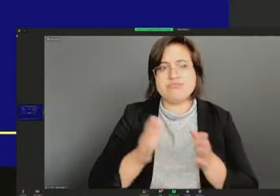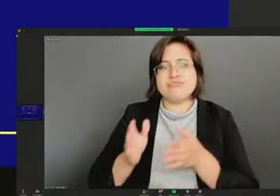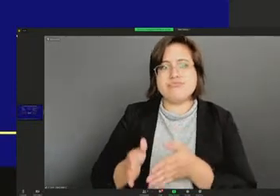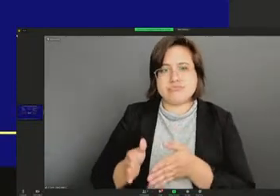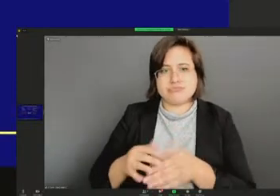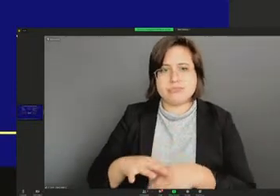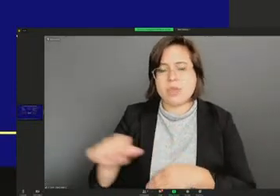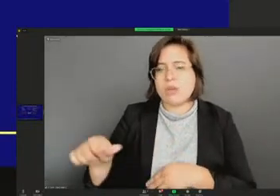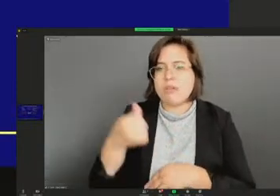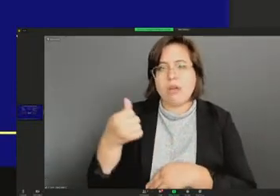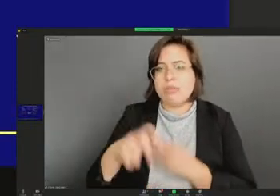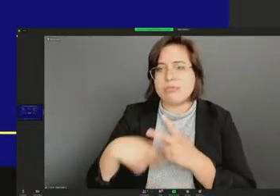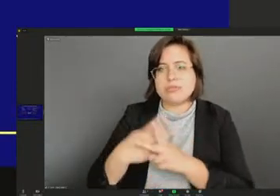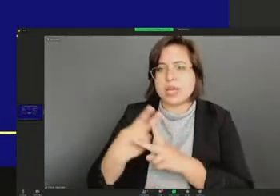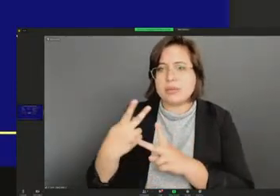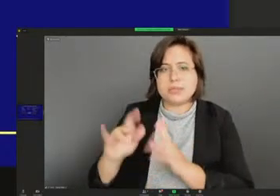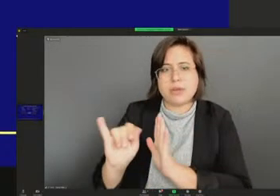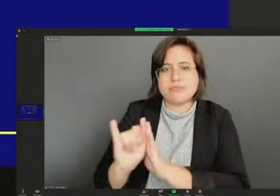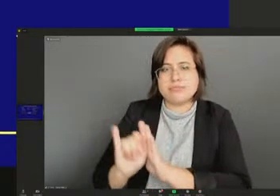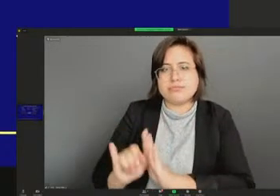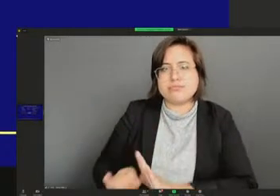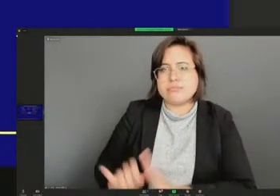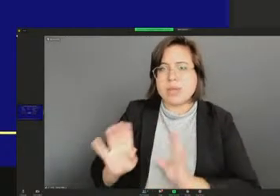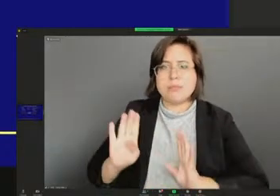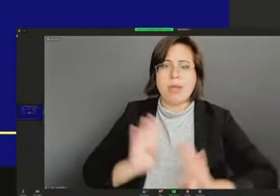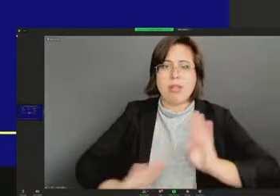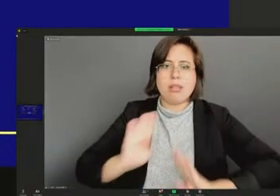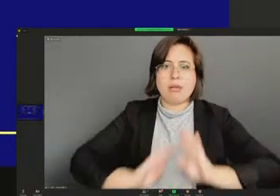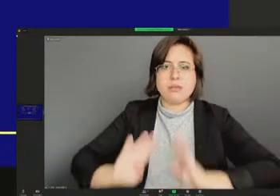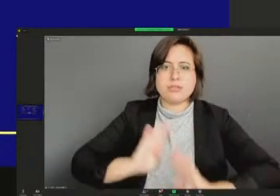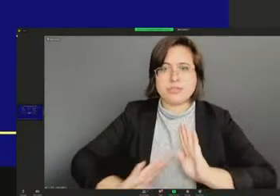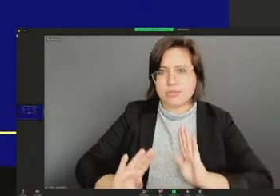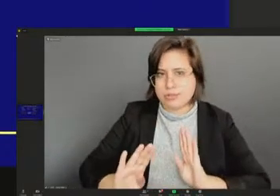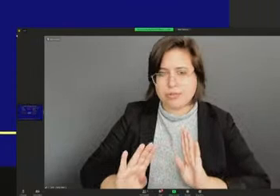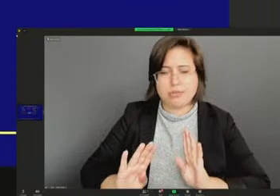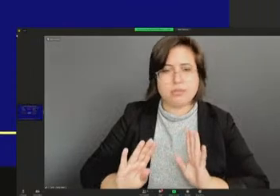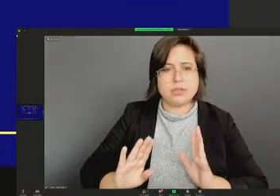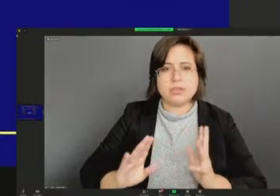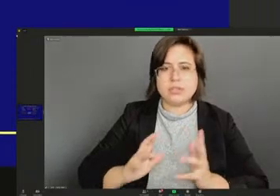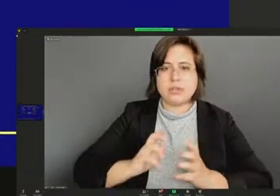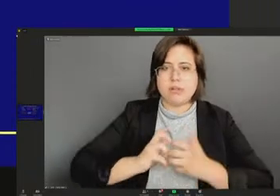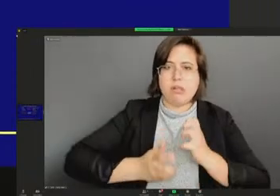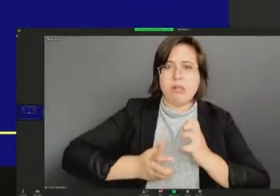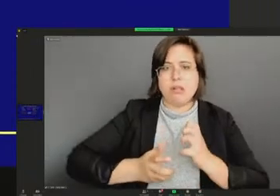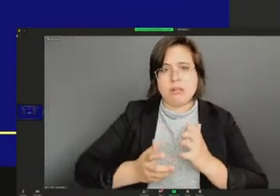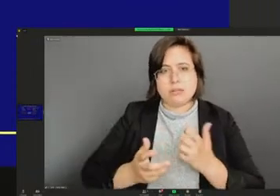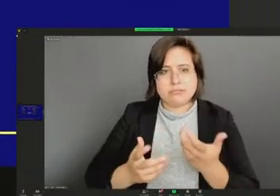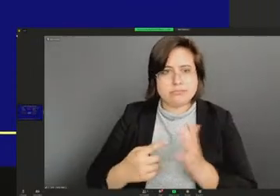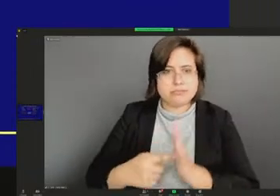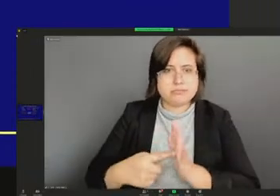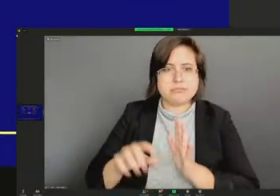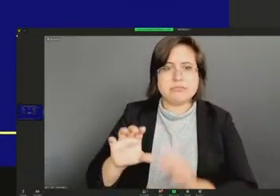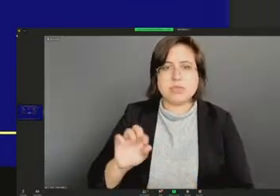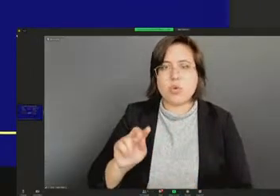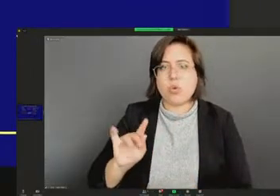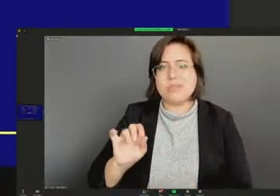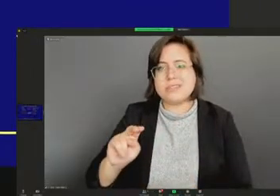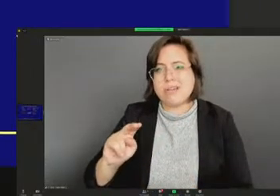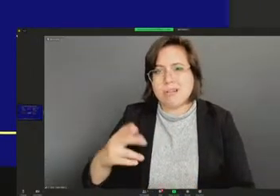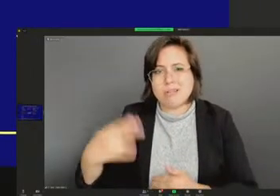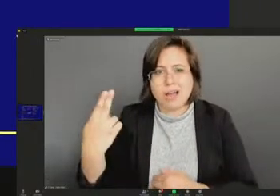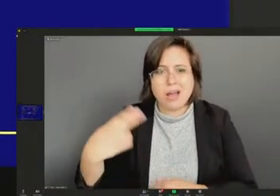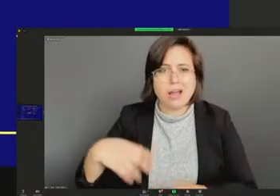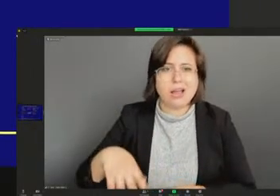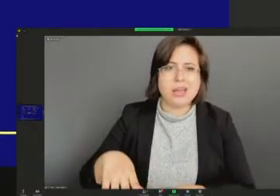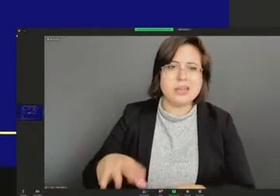other indicators of biological dysregulation, like higher levels of inflammation or cortisol or lower levels of